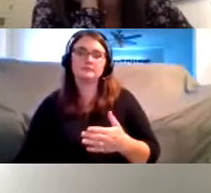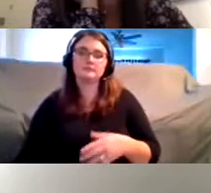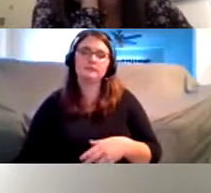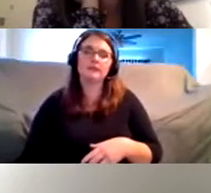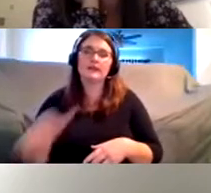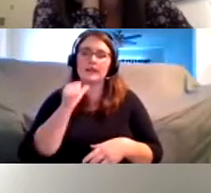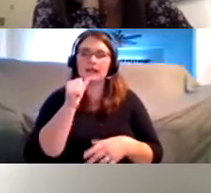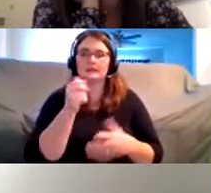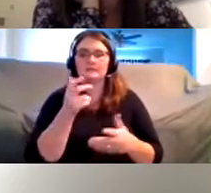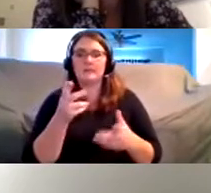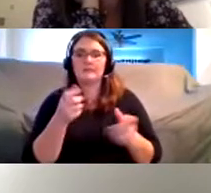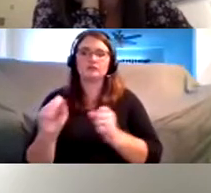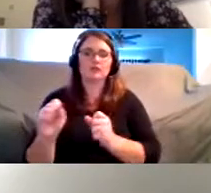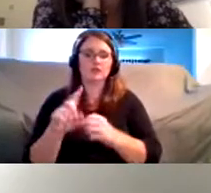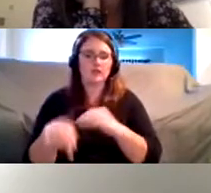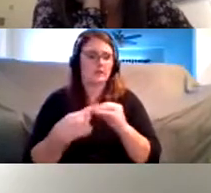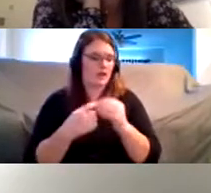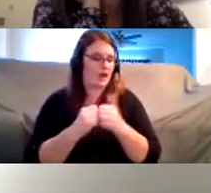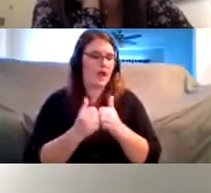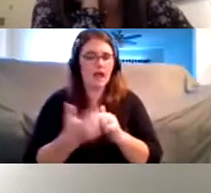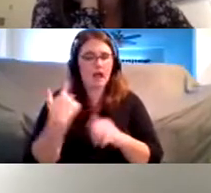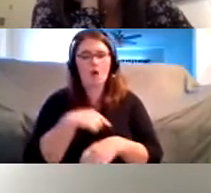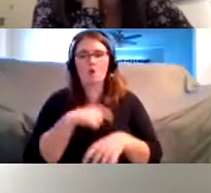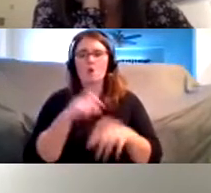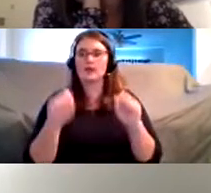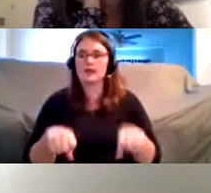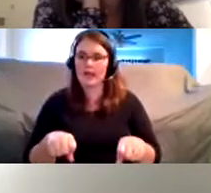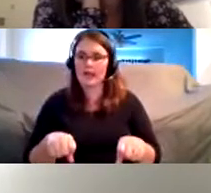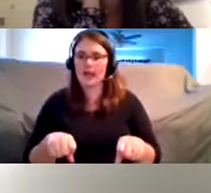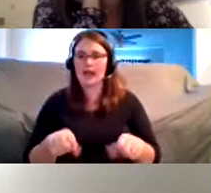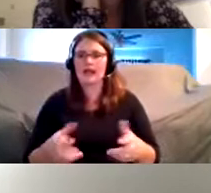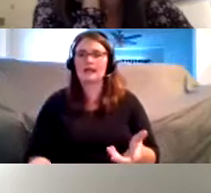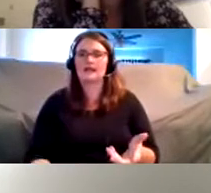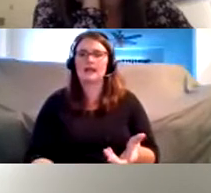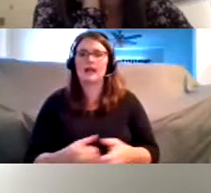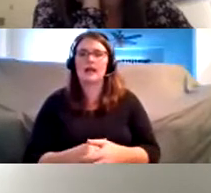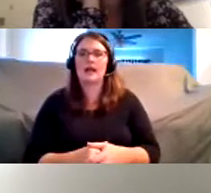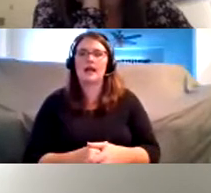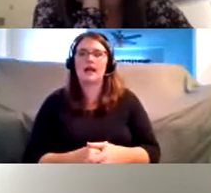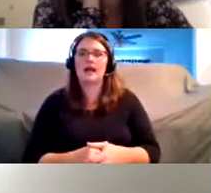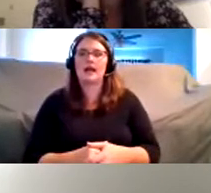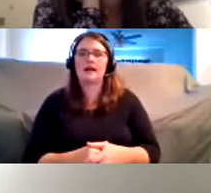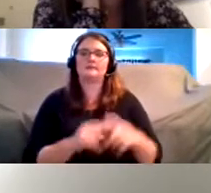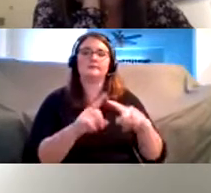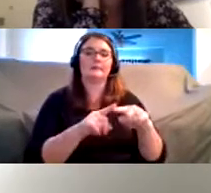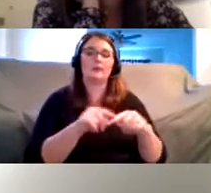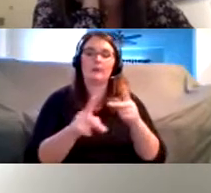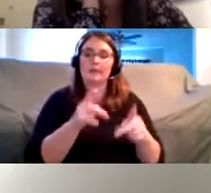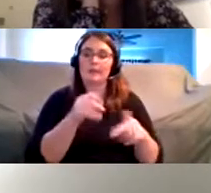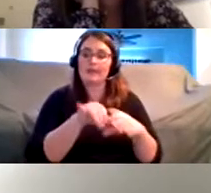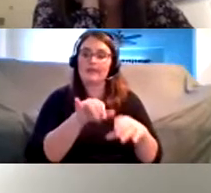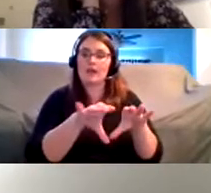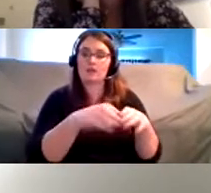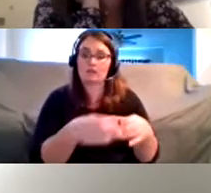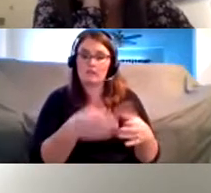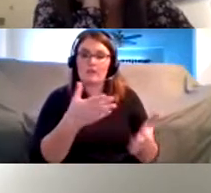strategic about the way we can lean on people within that group that may be already in positions of power to